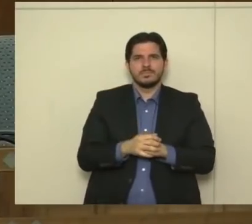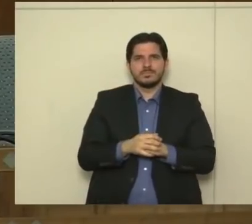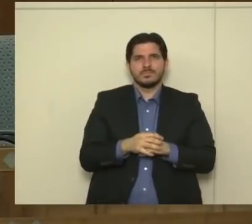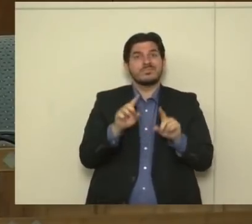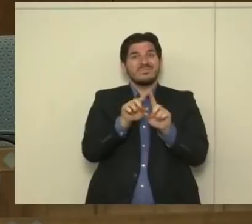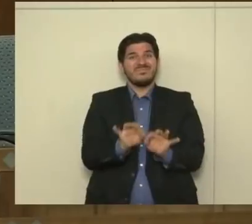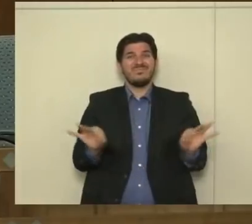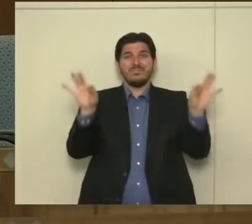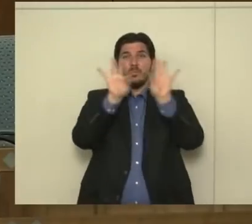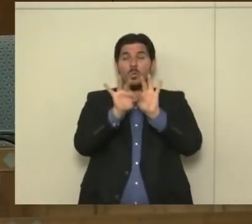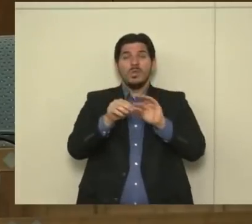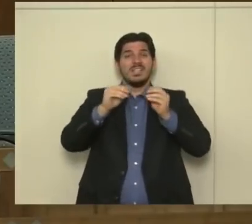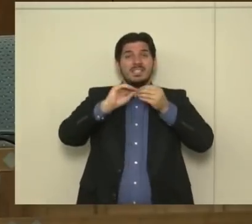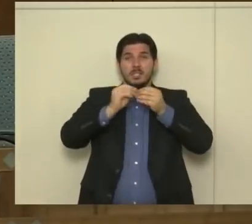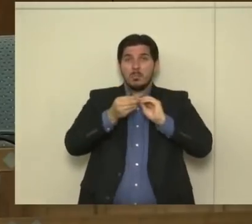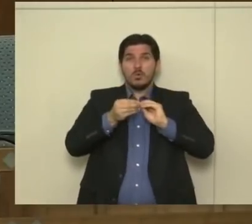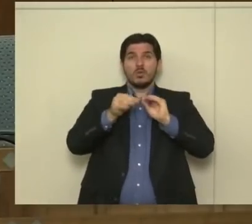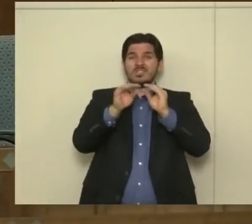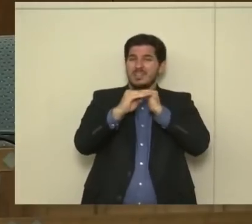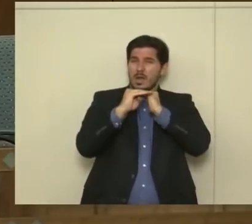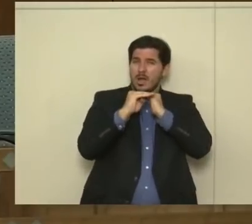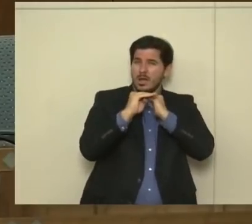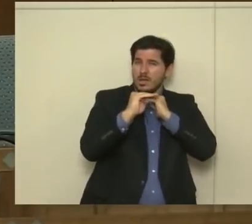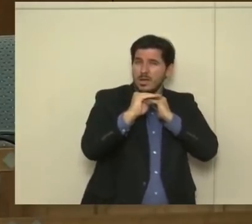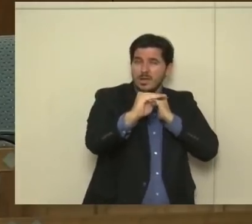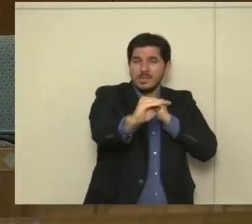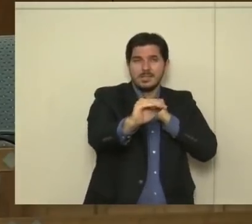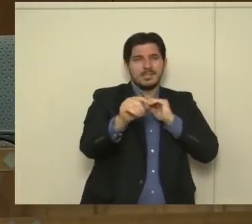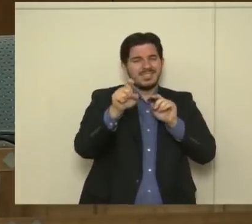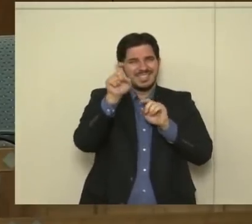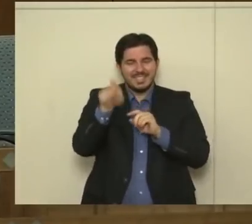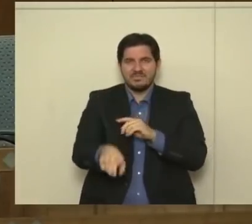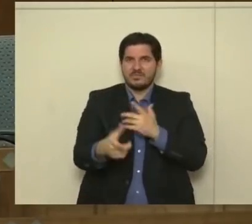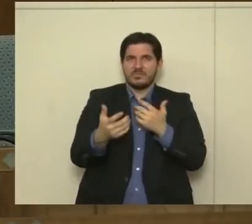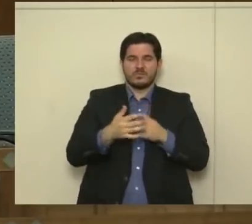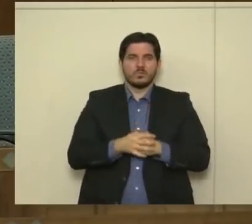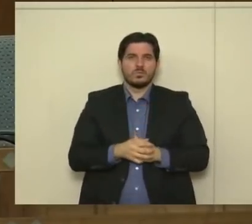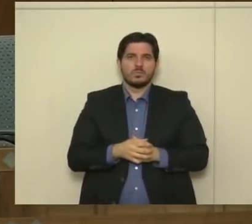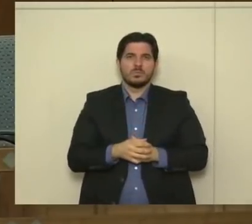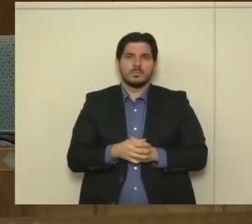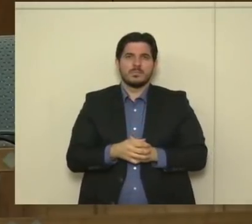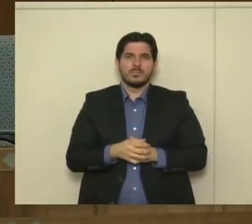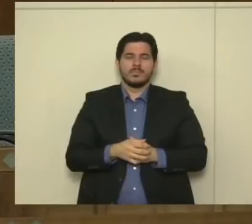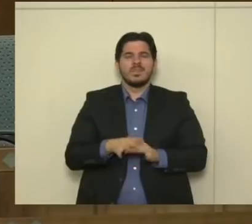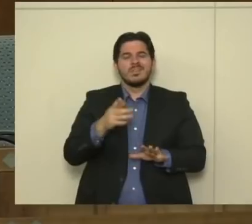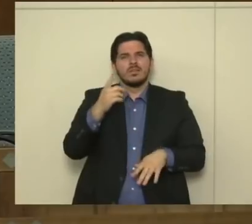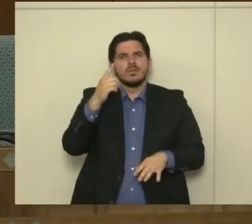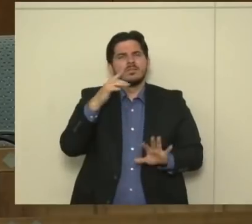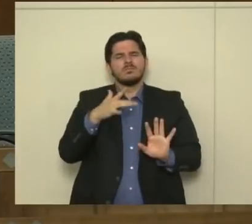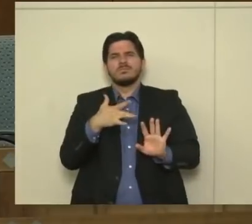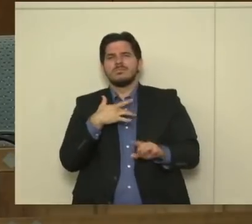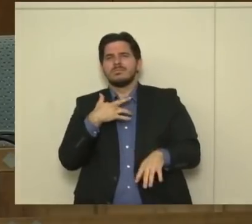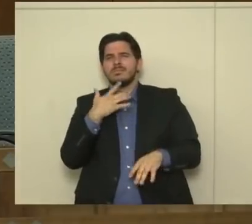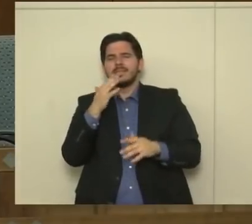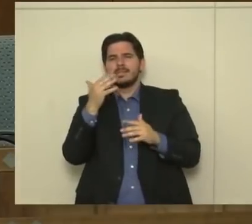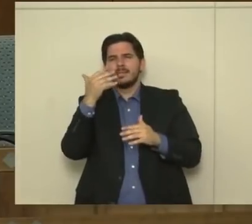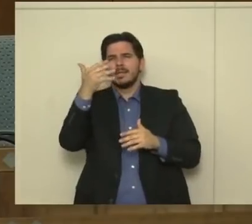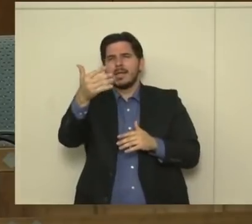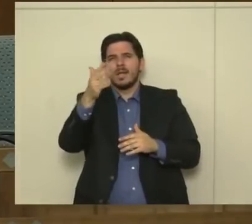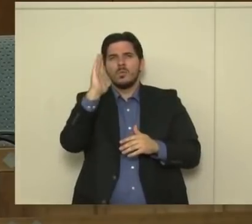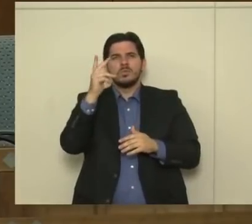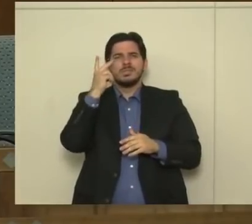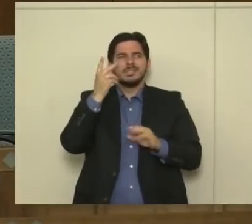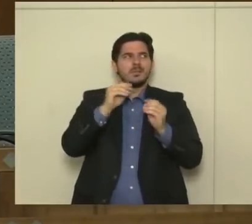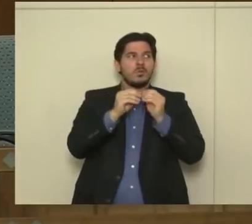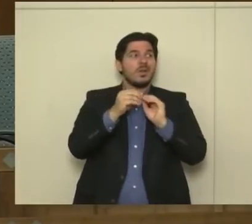be stable. It's really important. And while we probably will come up with something, and I have no idea what the numbers will be, like if it gets